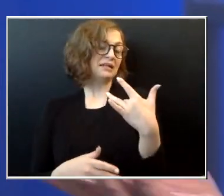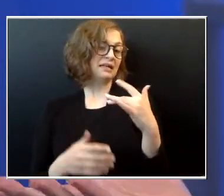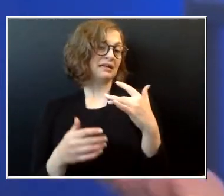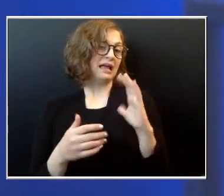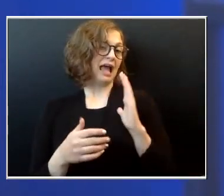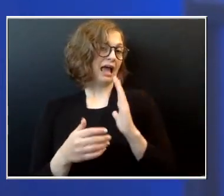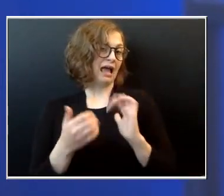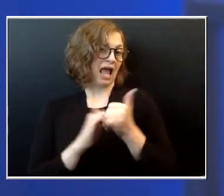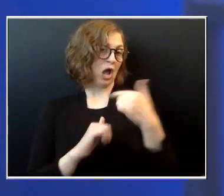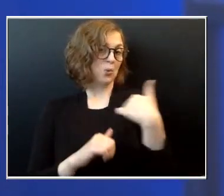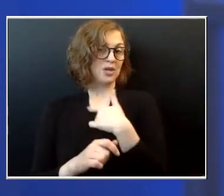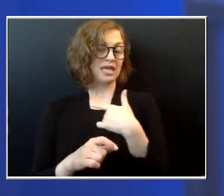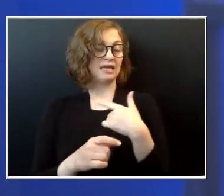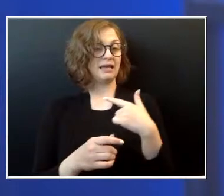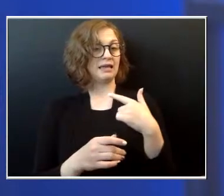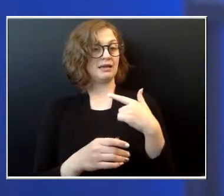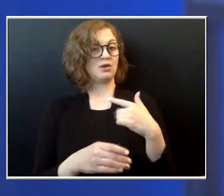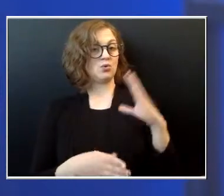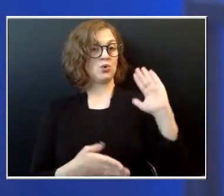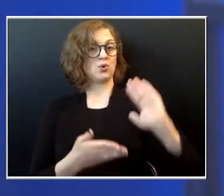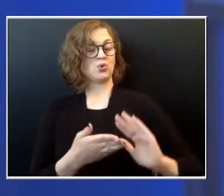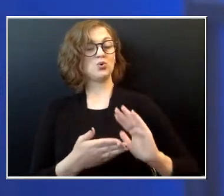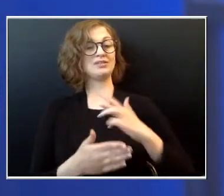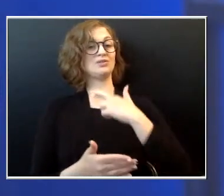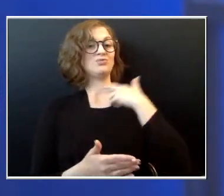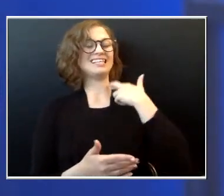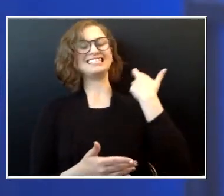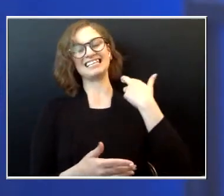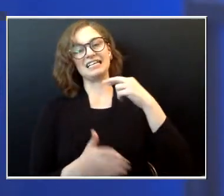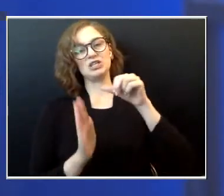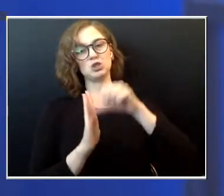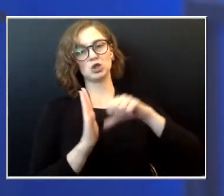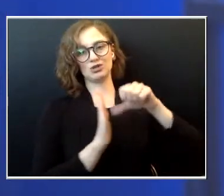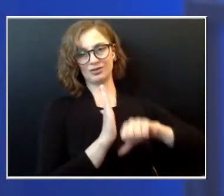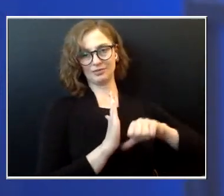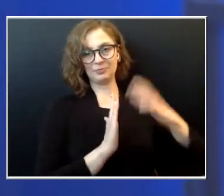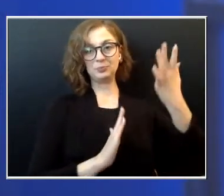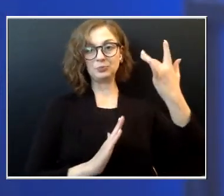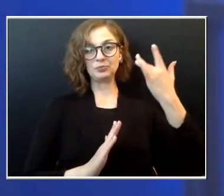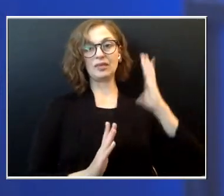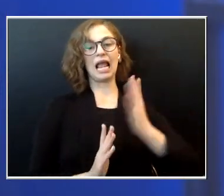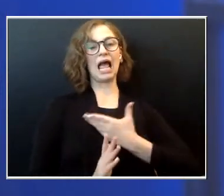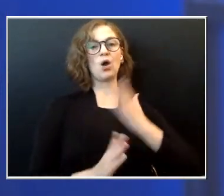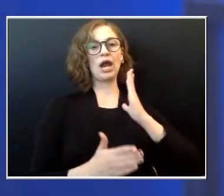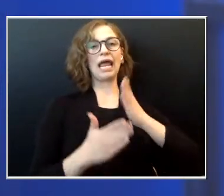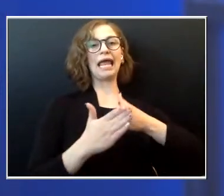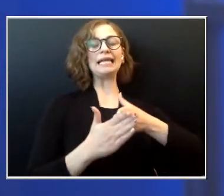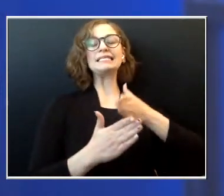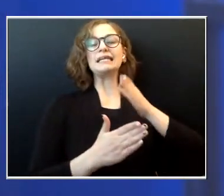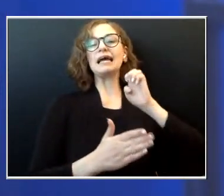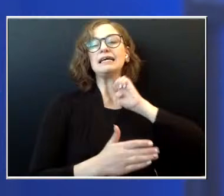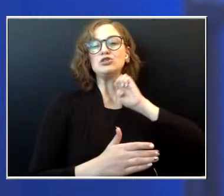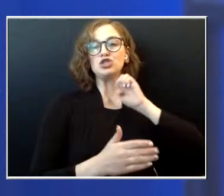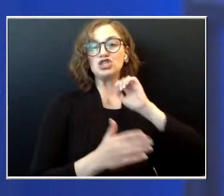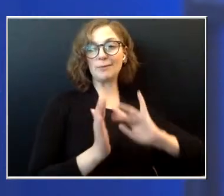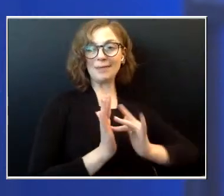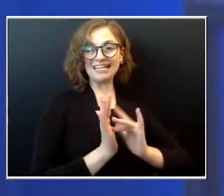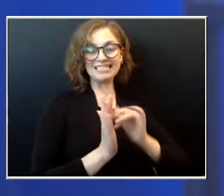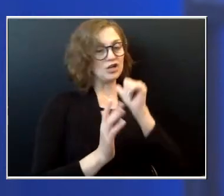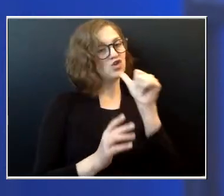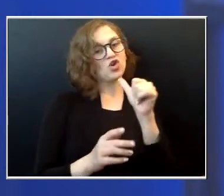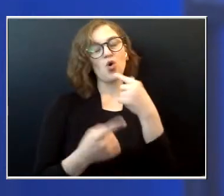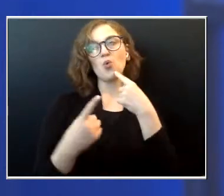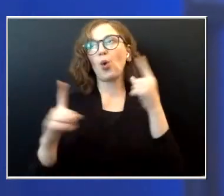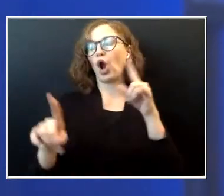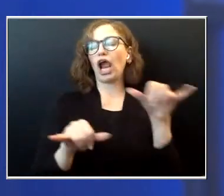surgical, because our anti-estrogen medications that we were talking about don't work as well in BRCA1 carriers because they have a